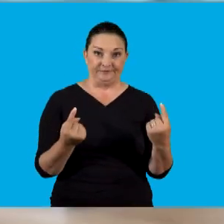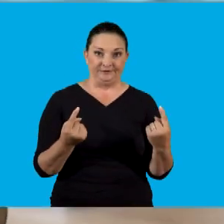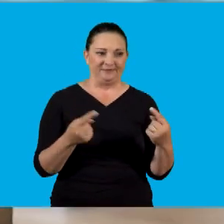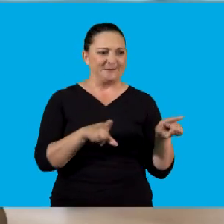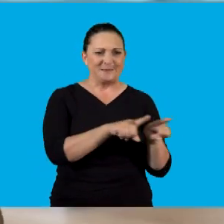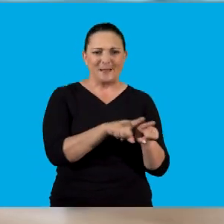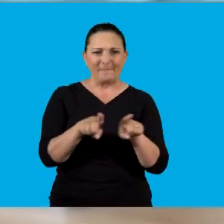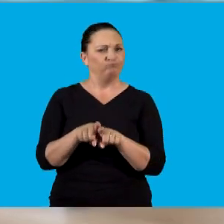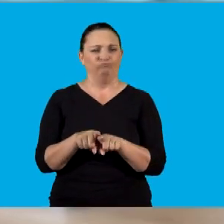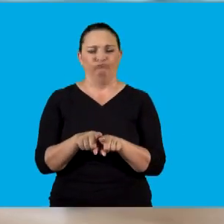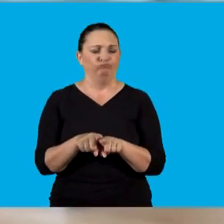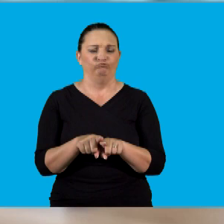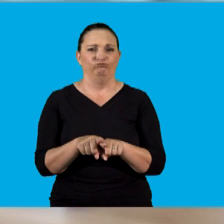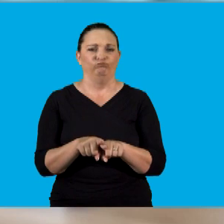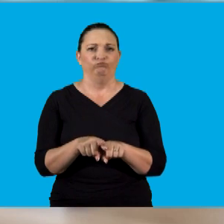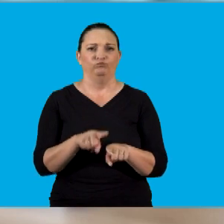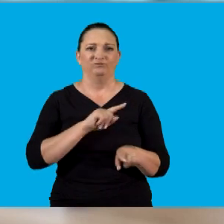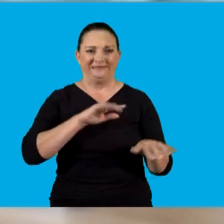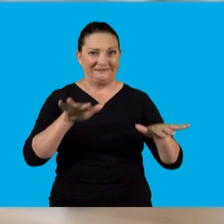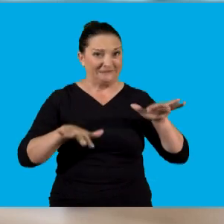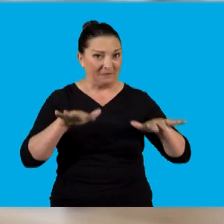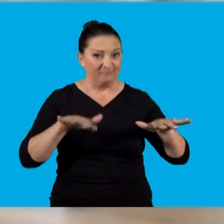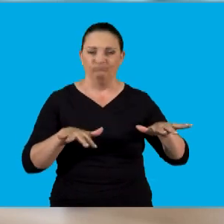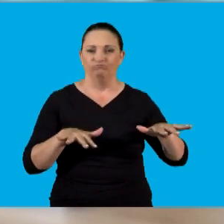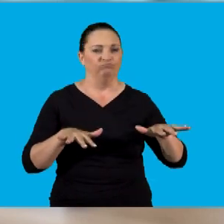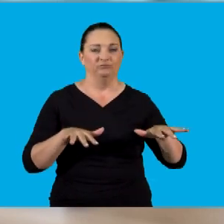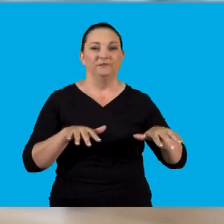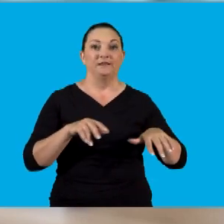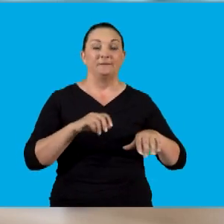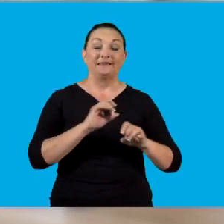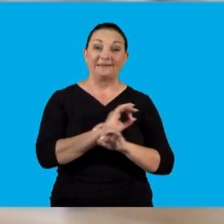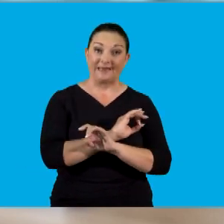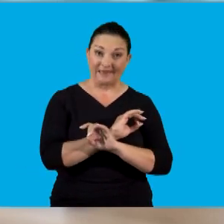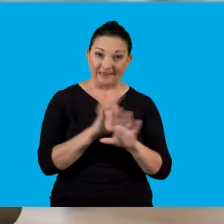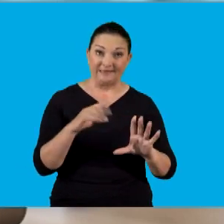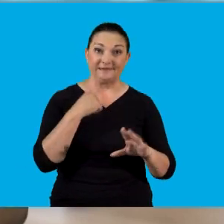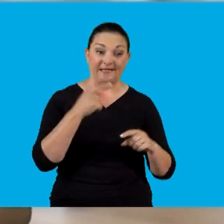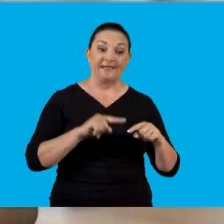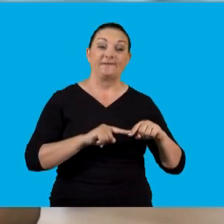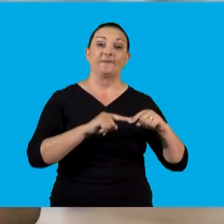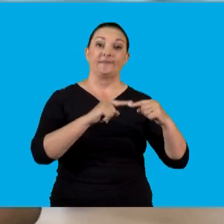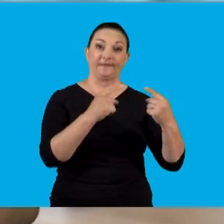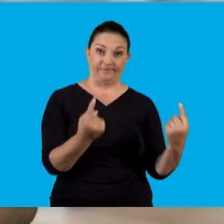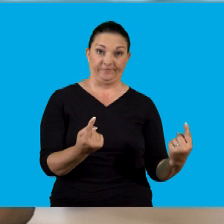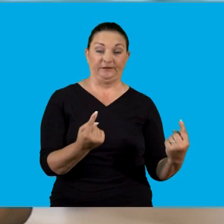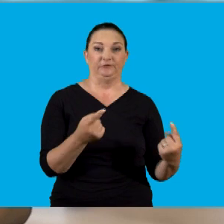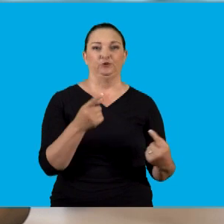the similarities, because even the two does not have similarities. So you need to state clearly the difference between the